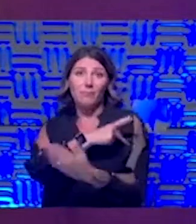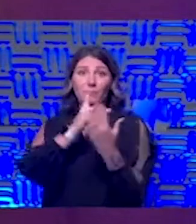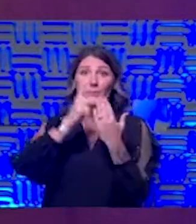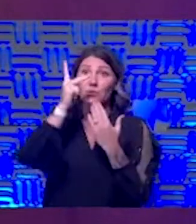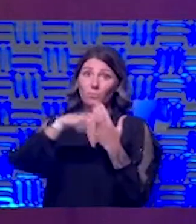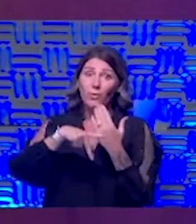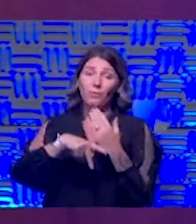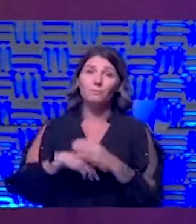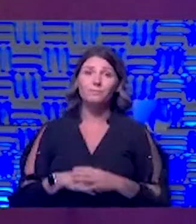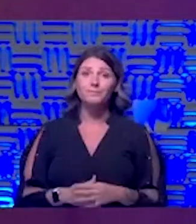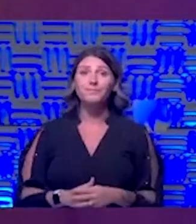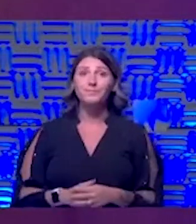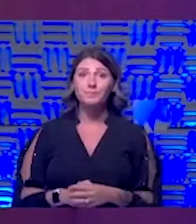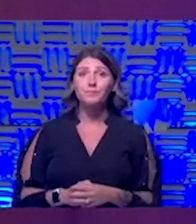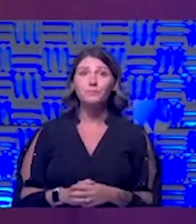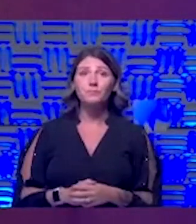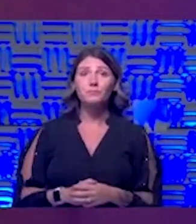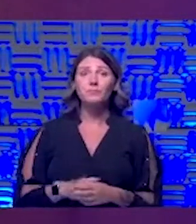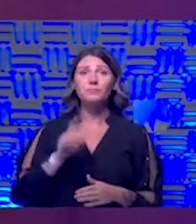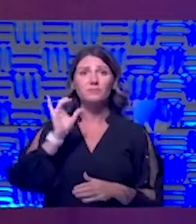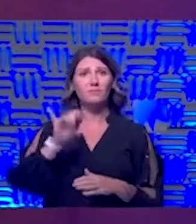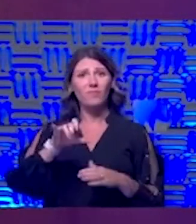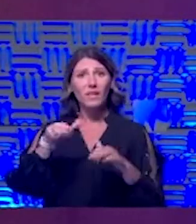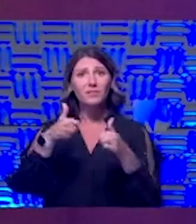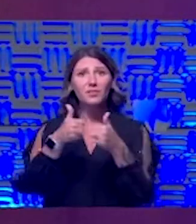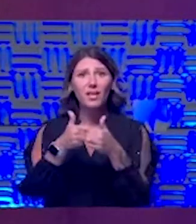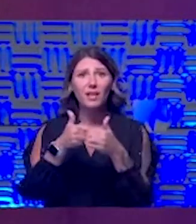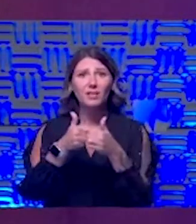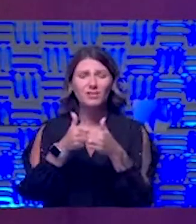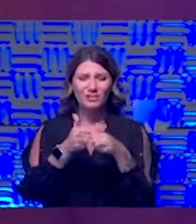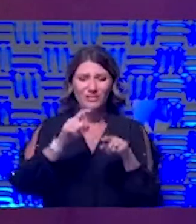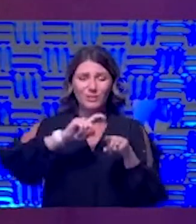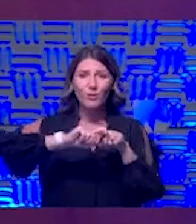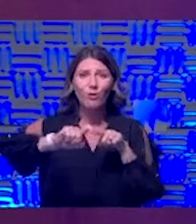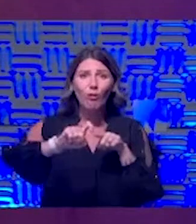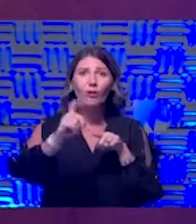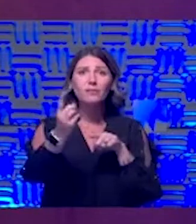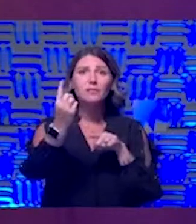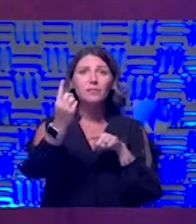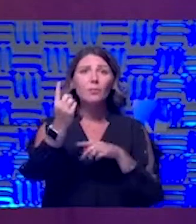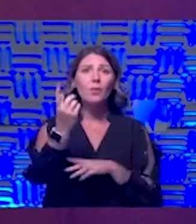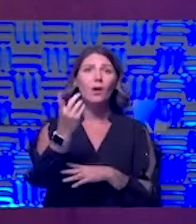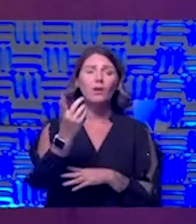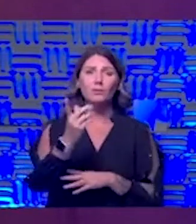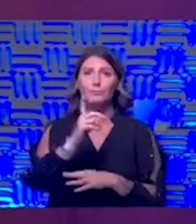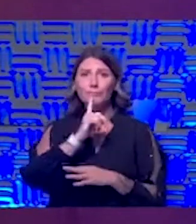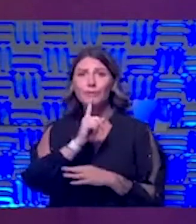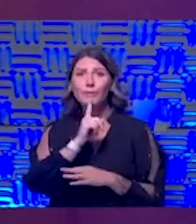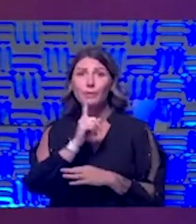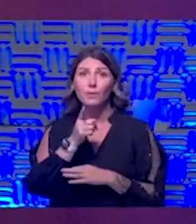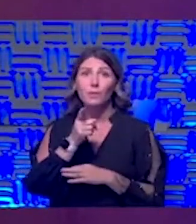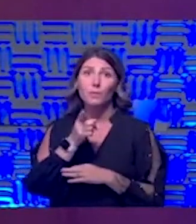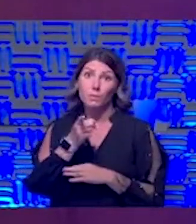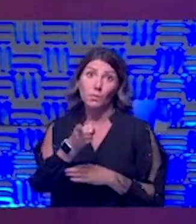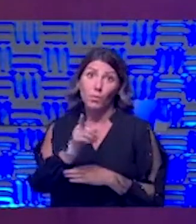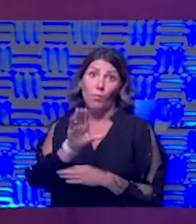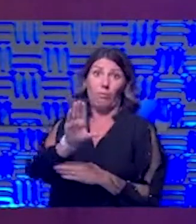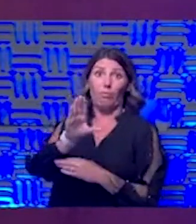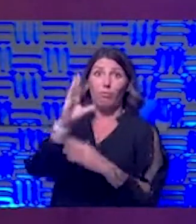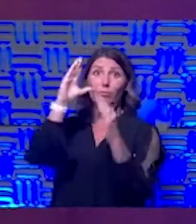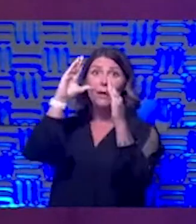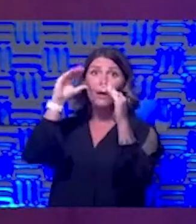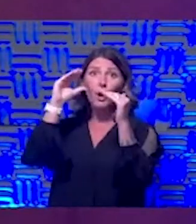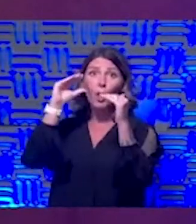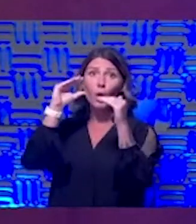And so that's very challenging to make that phone call to somebody that really you are their hope